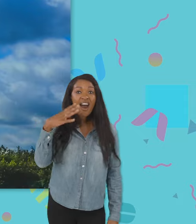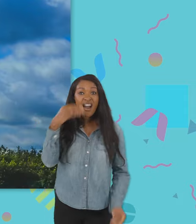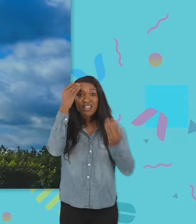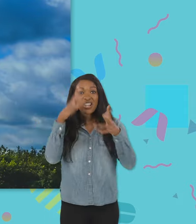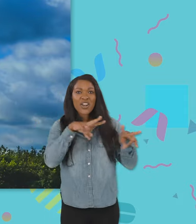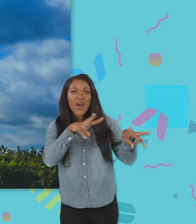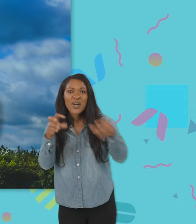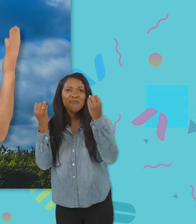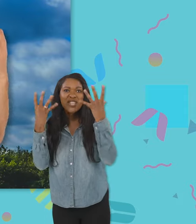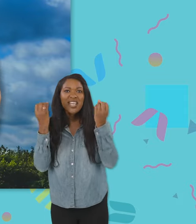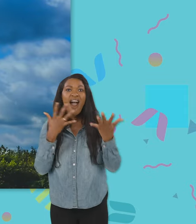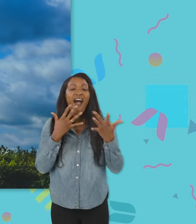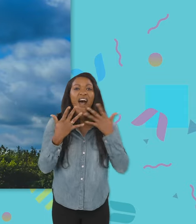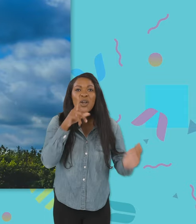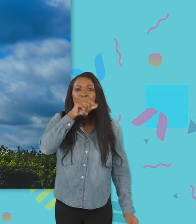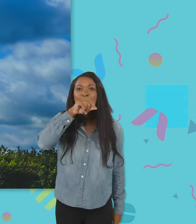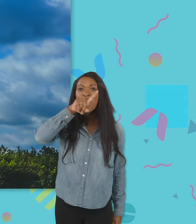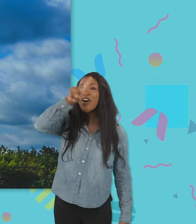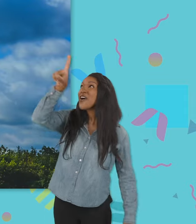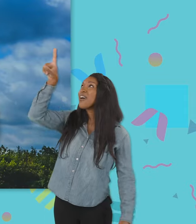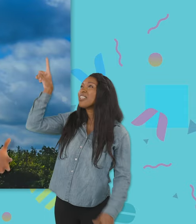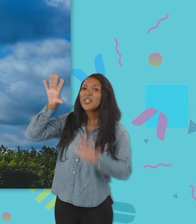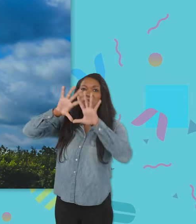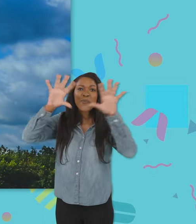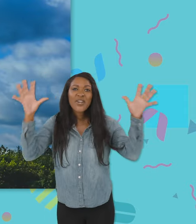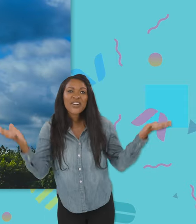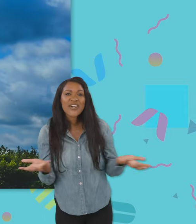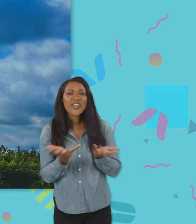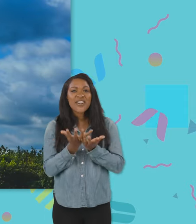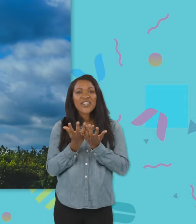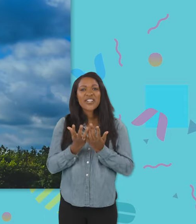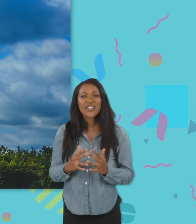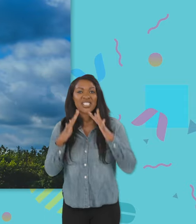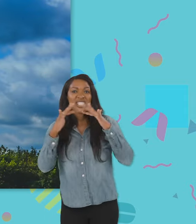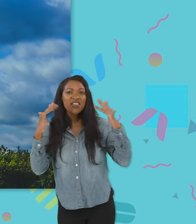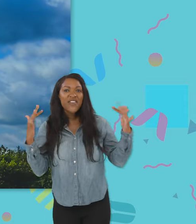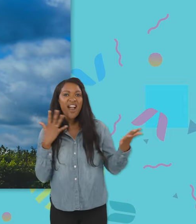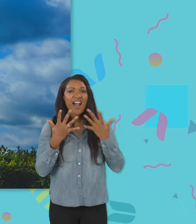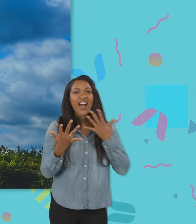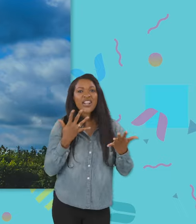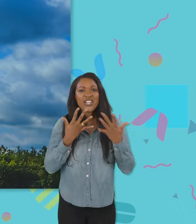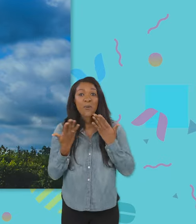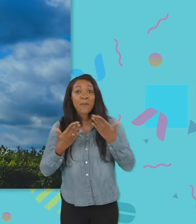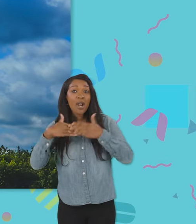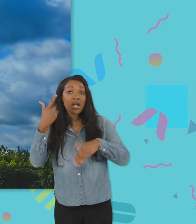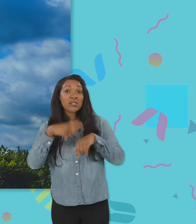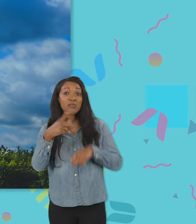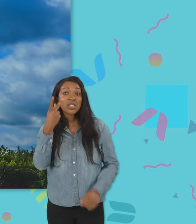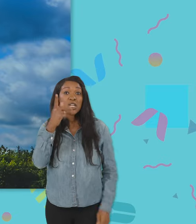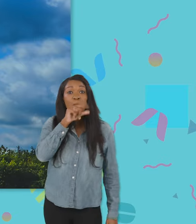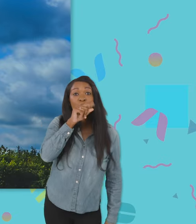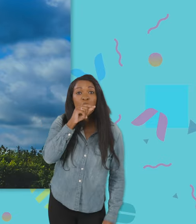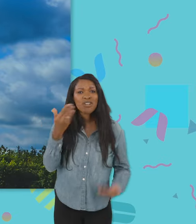There's so many different kinds of birds in the world, and they're all different colors. So maybe next time you see a bird, you'll draw a